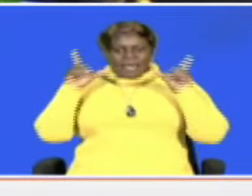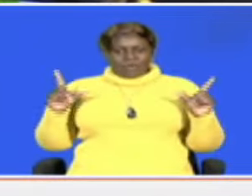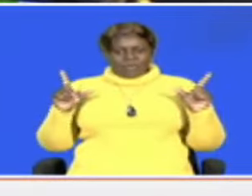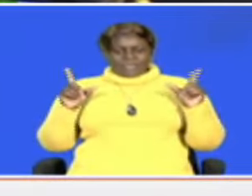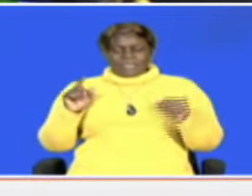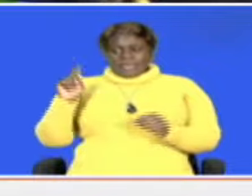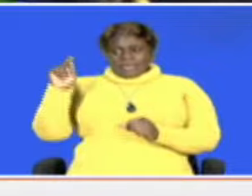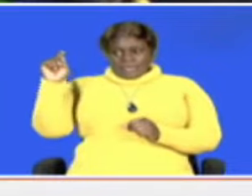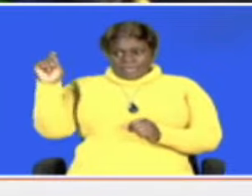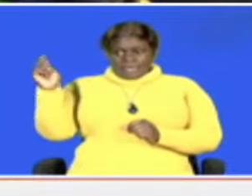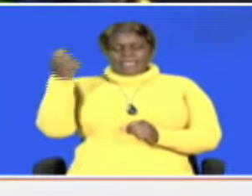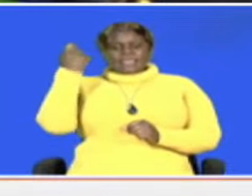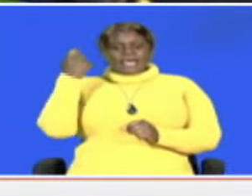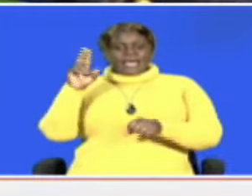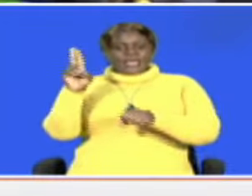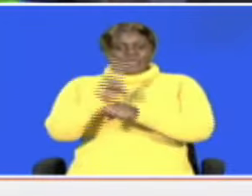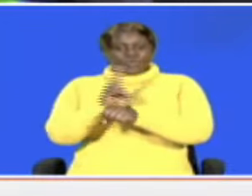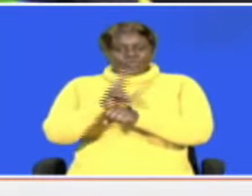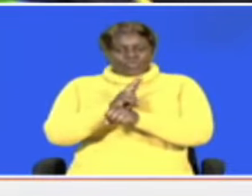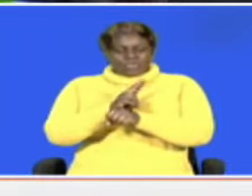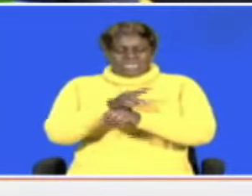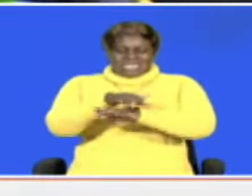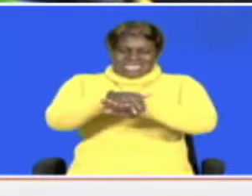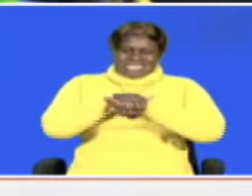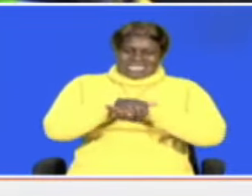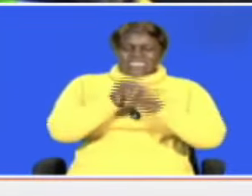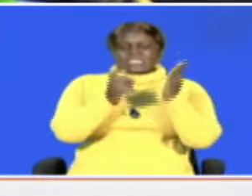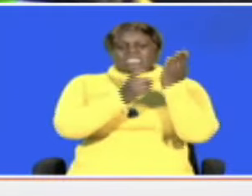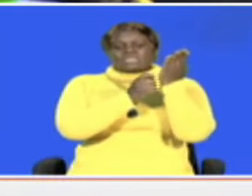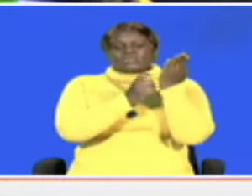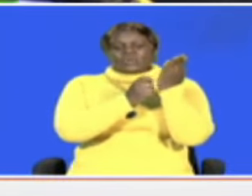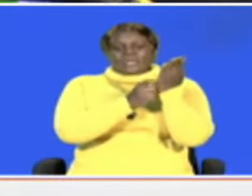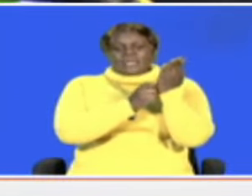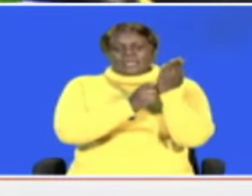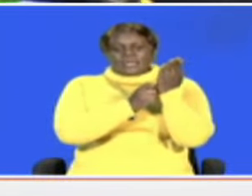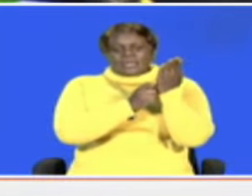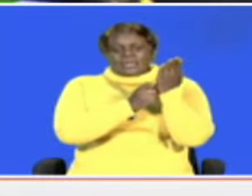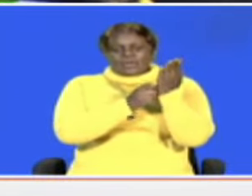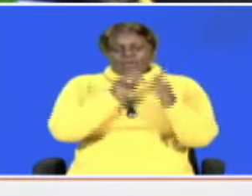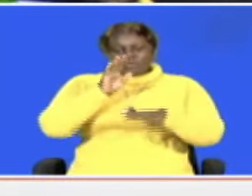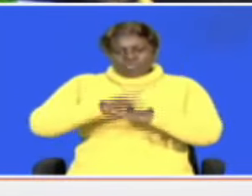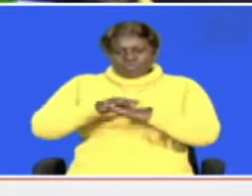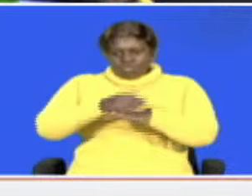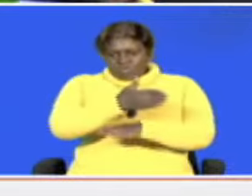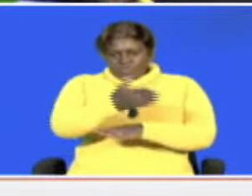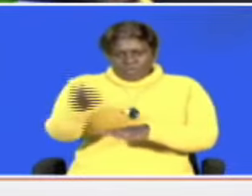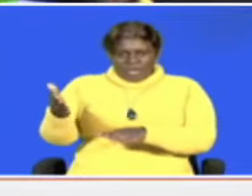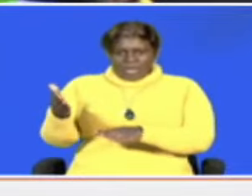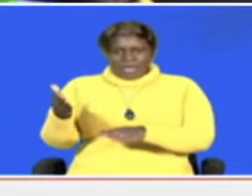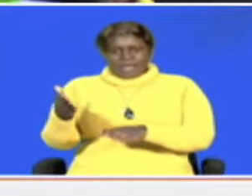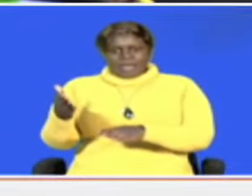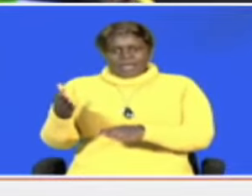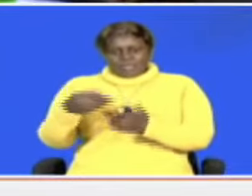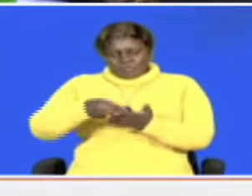in Kenya, we normally use English and Kiswahili in our curriculum. So it is good for them to also